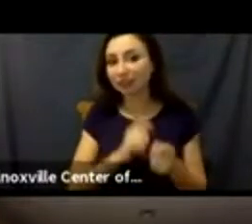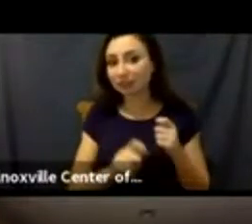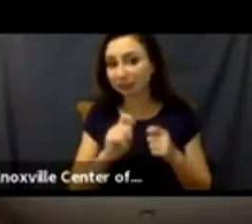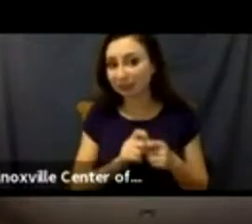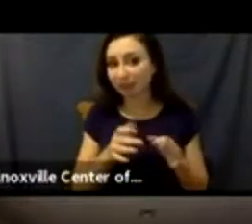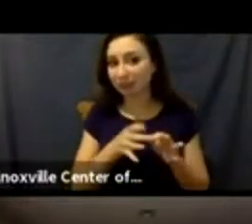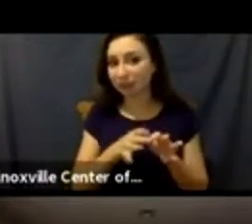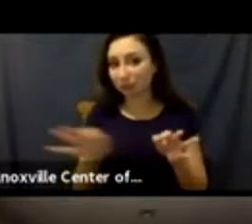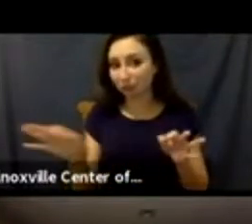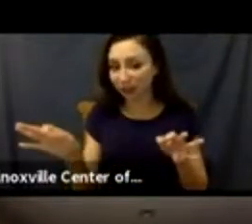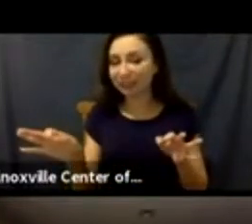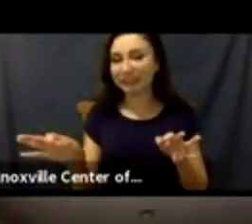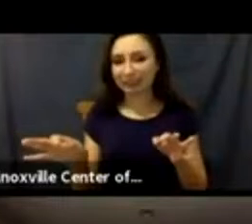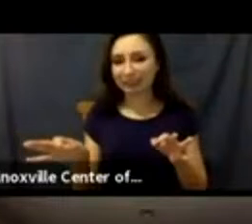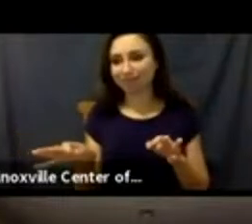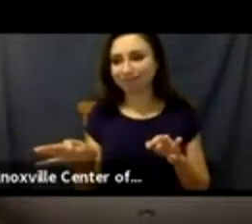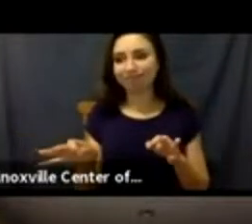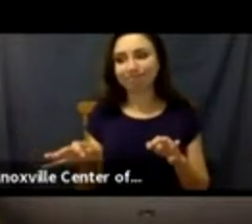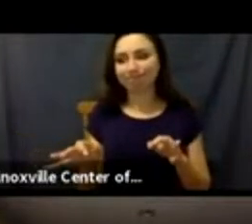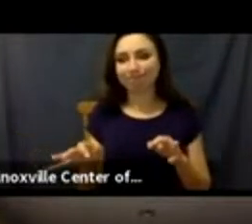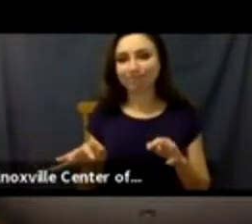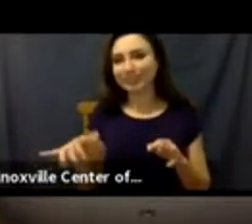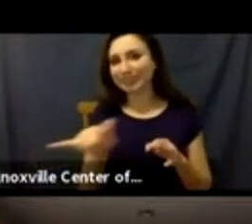phrase. I think